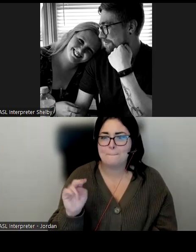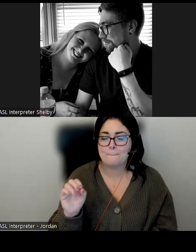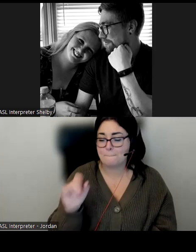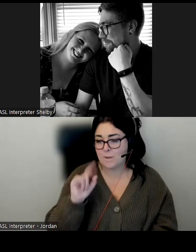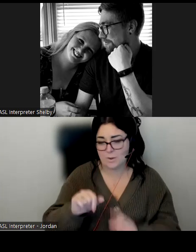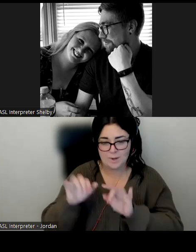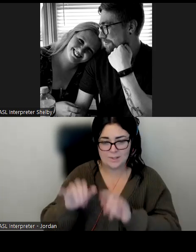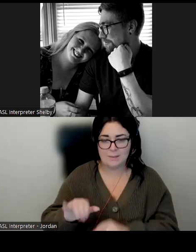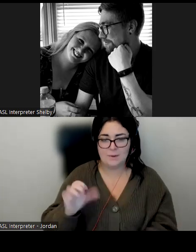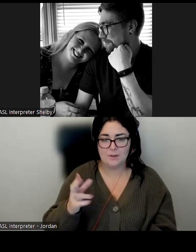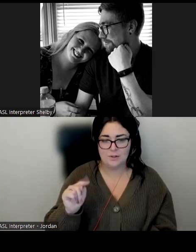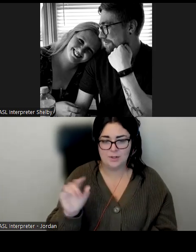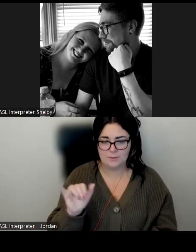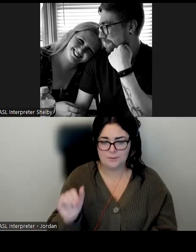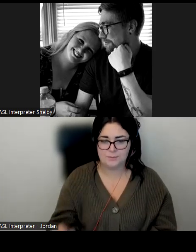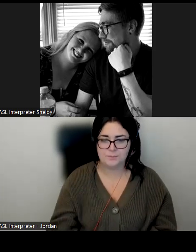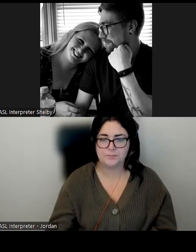chat. Exactly. Yes. Thank you.